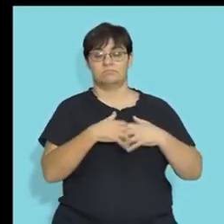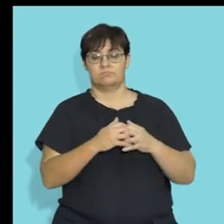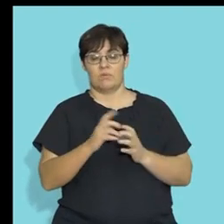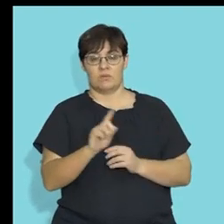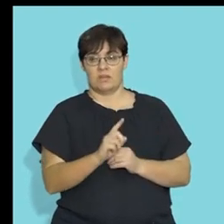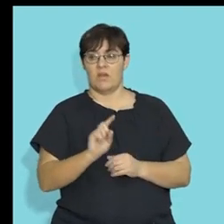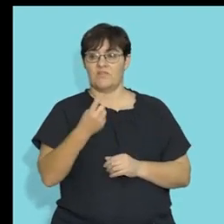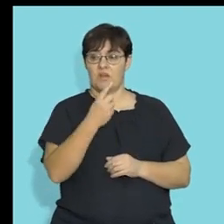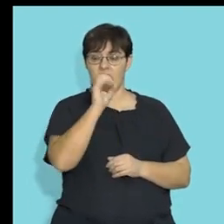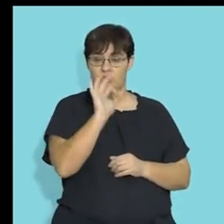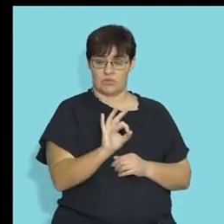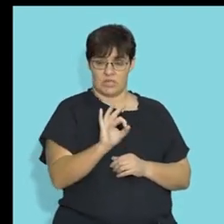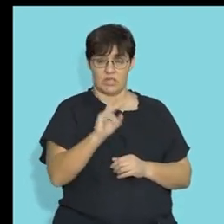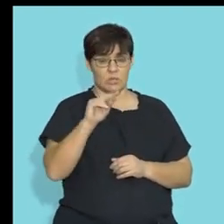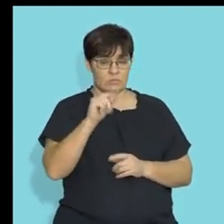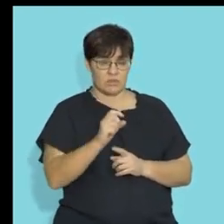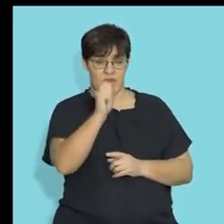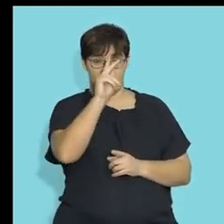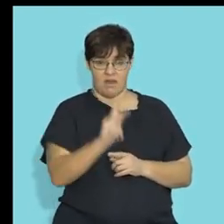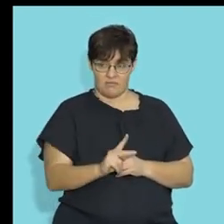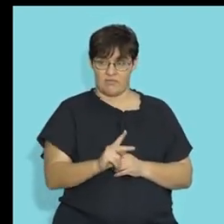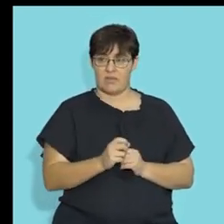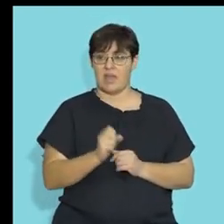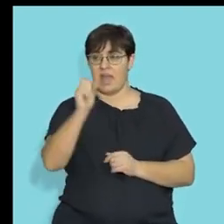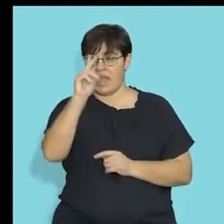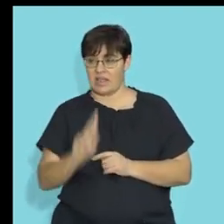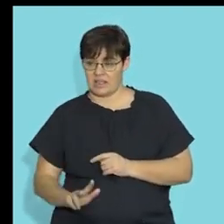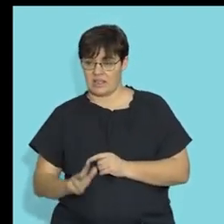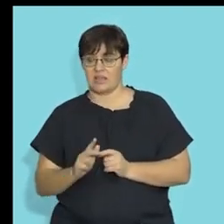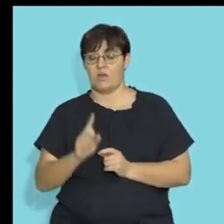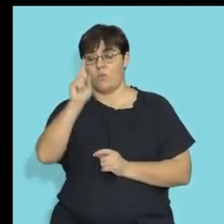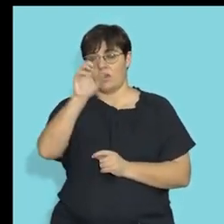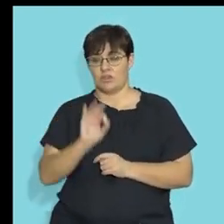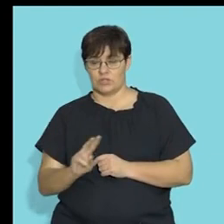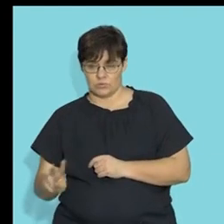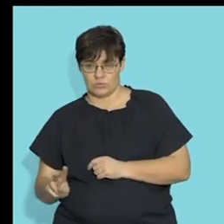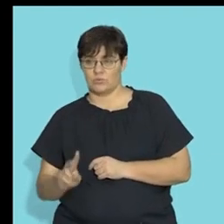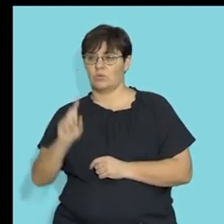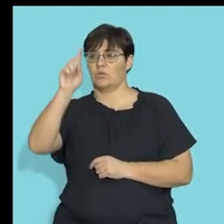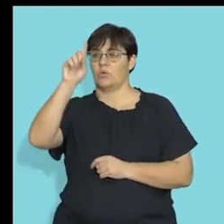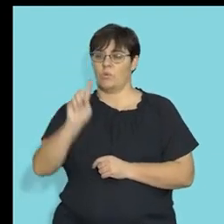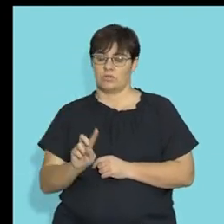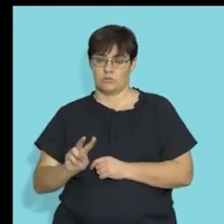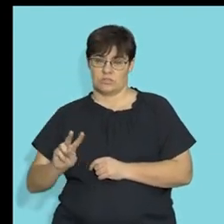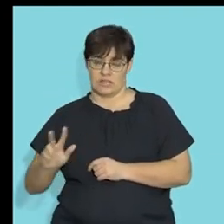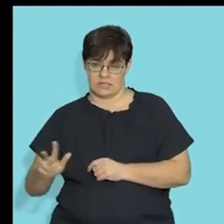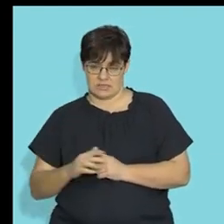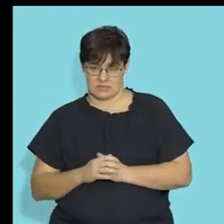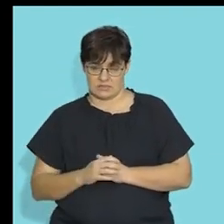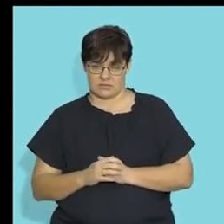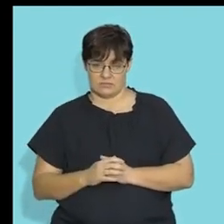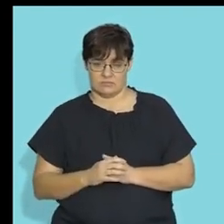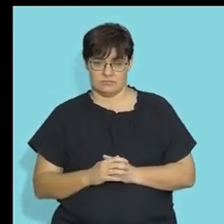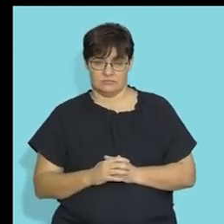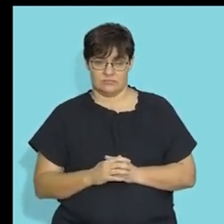So we've established that the first 3 terms are a half, an eighth, 1 over 32. If you went on, you would see that 1